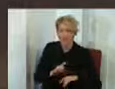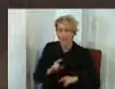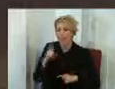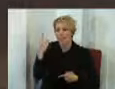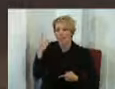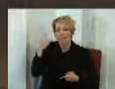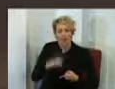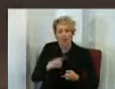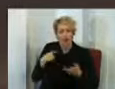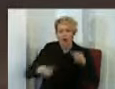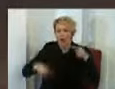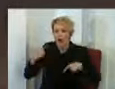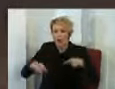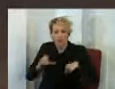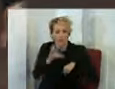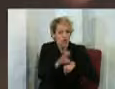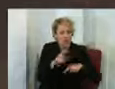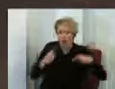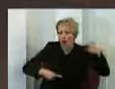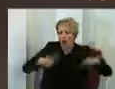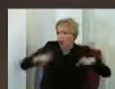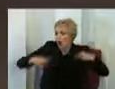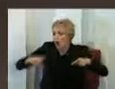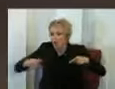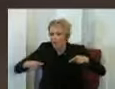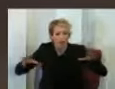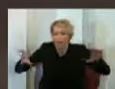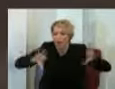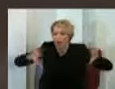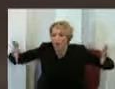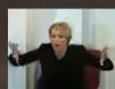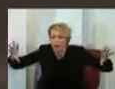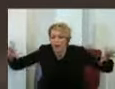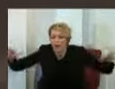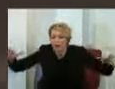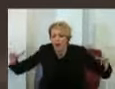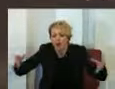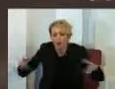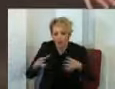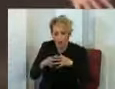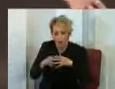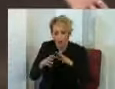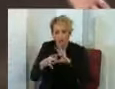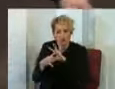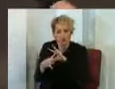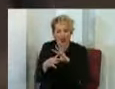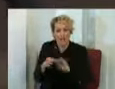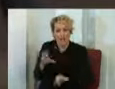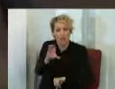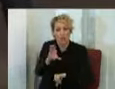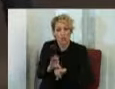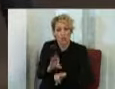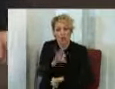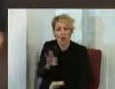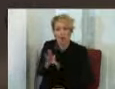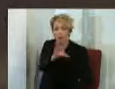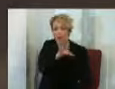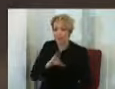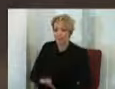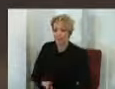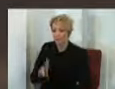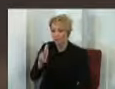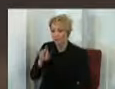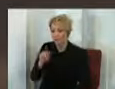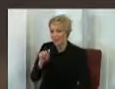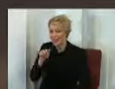amongst denominations and find a way where we can be a uniting Church of Christ. Remember, I didn't say the United Church